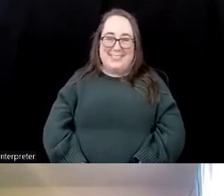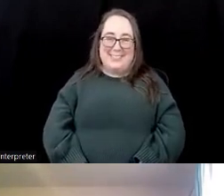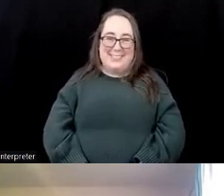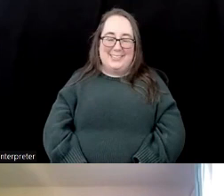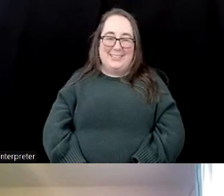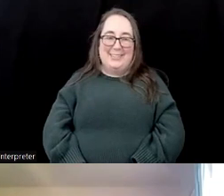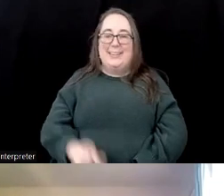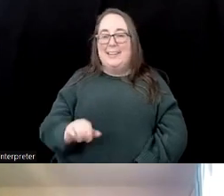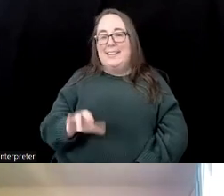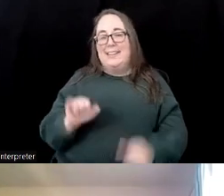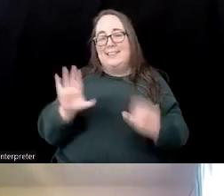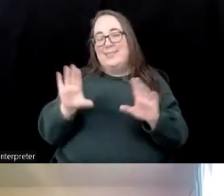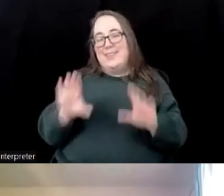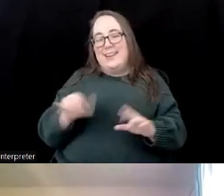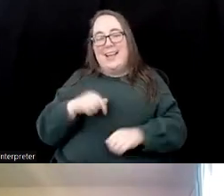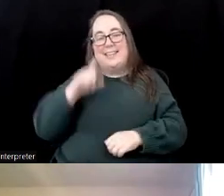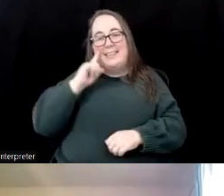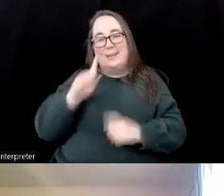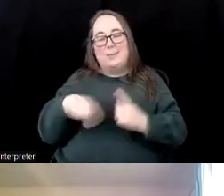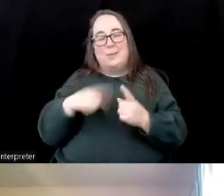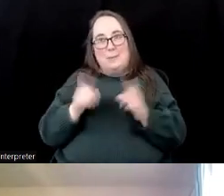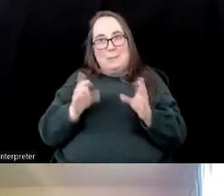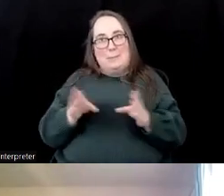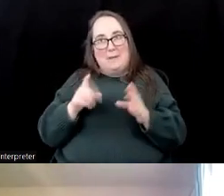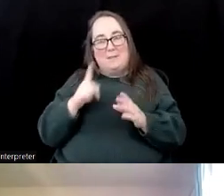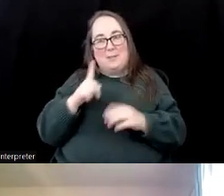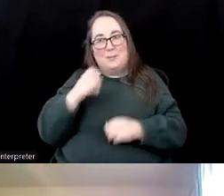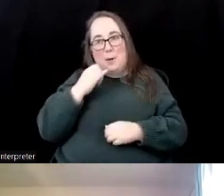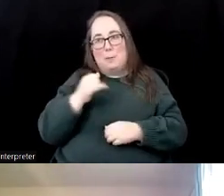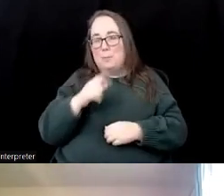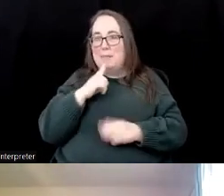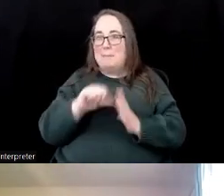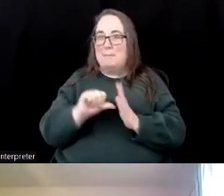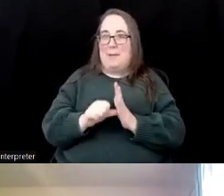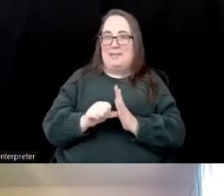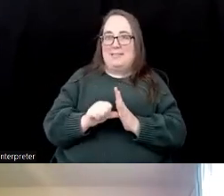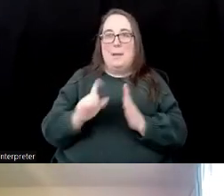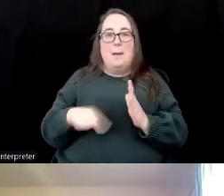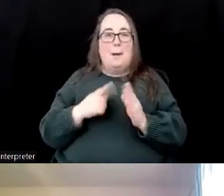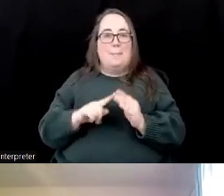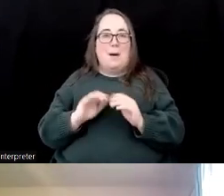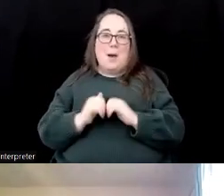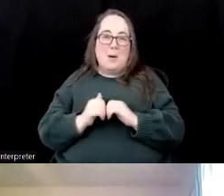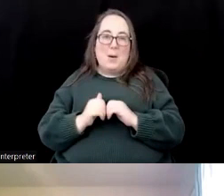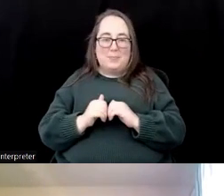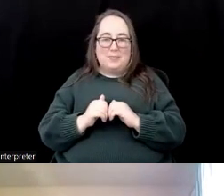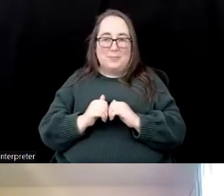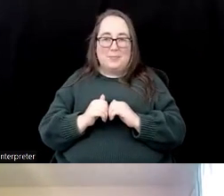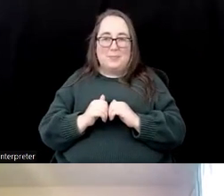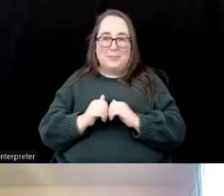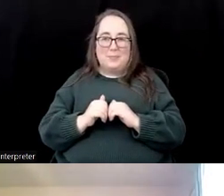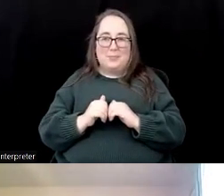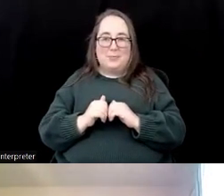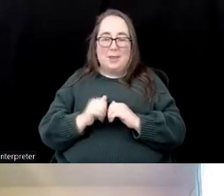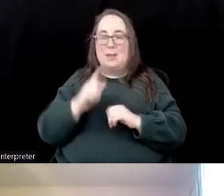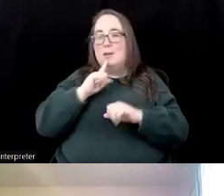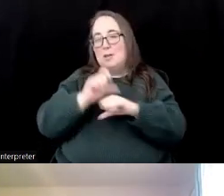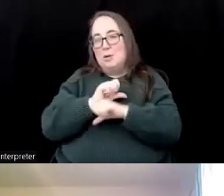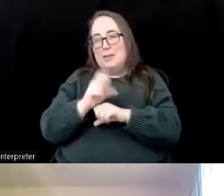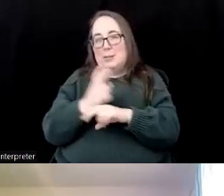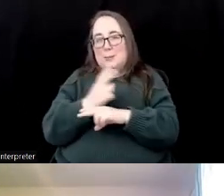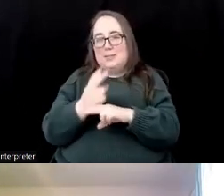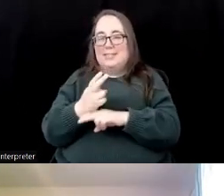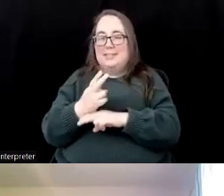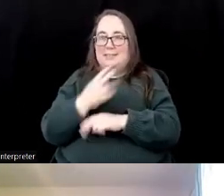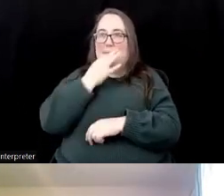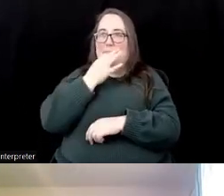That's terrific. I think when we were prepping for the call, we were really impressed too about how you're really leveraging the expertise